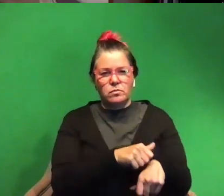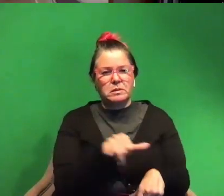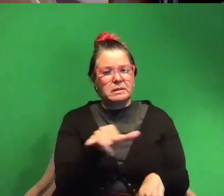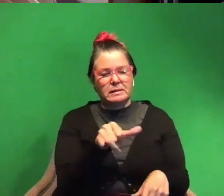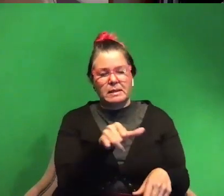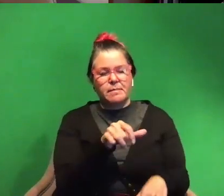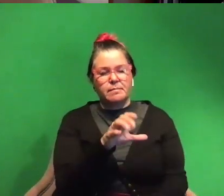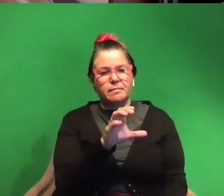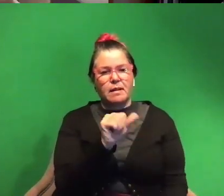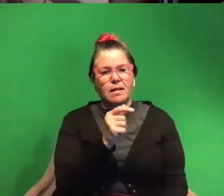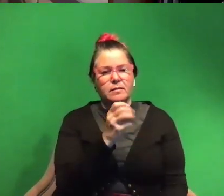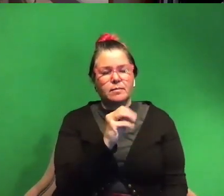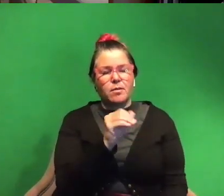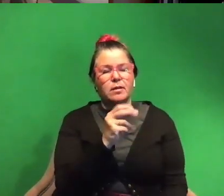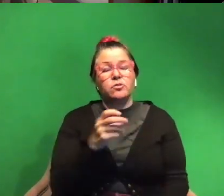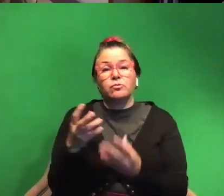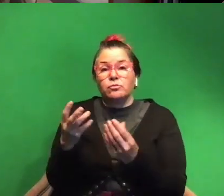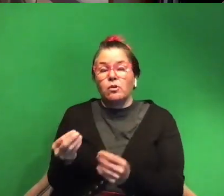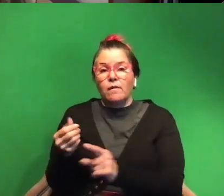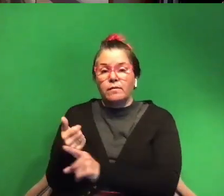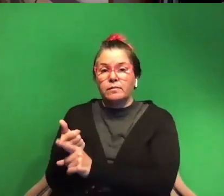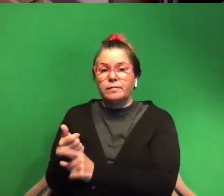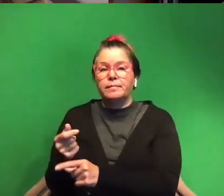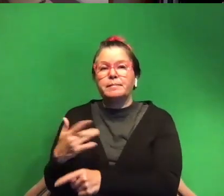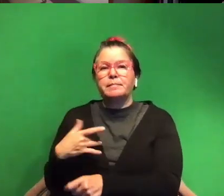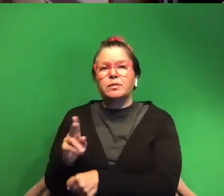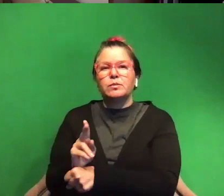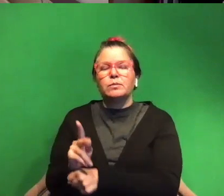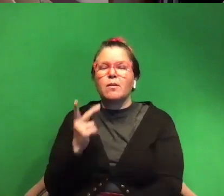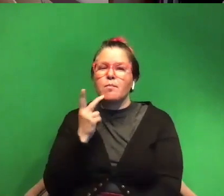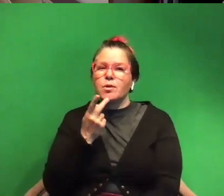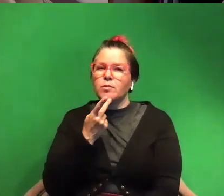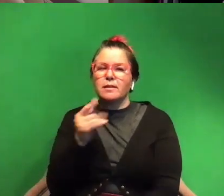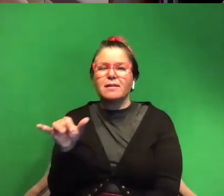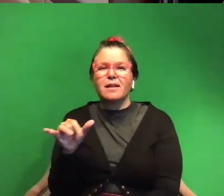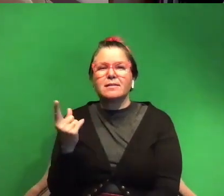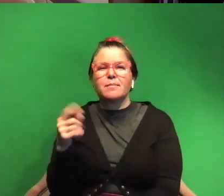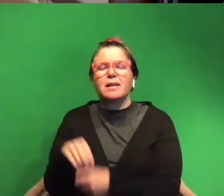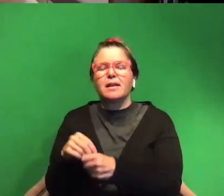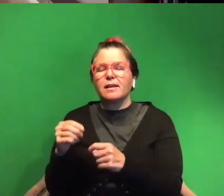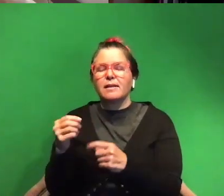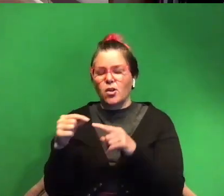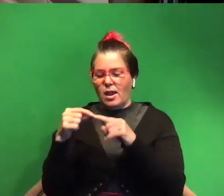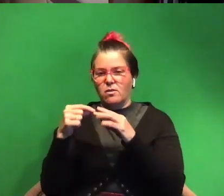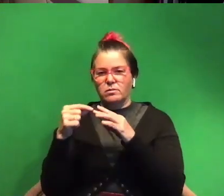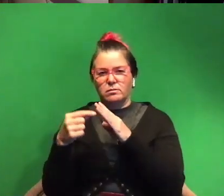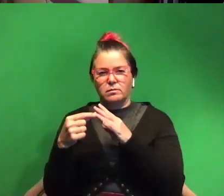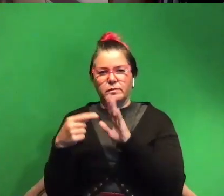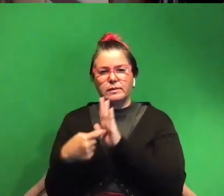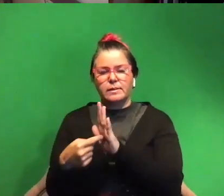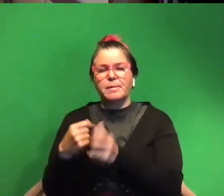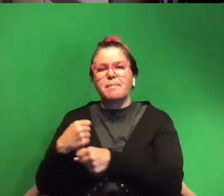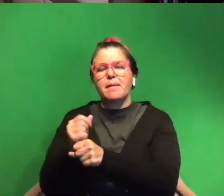carbonate is. The soft corals usually use like a protein, like something that's in your nails, for instance, in order to make